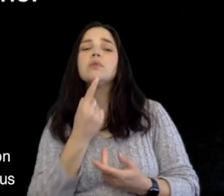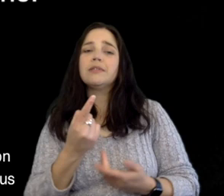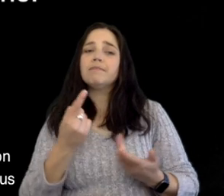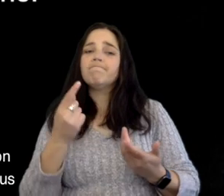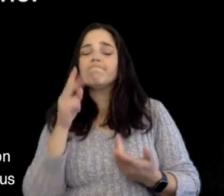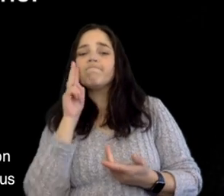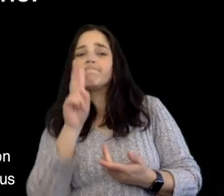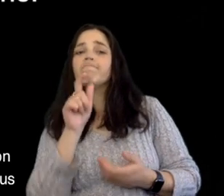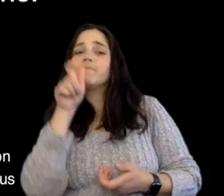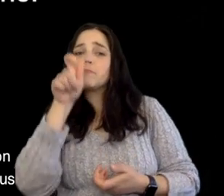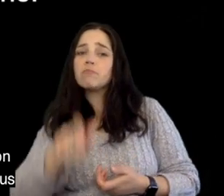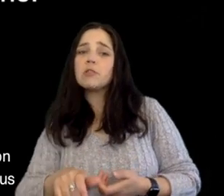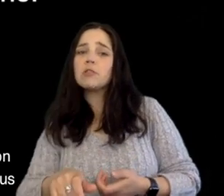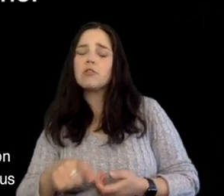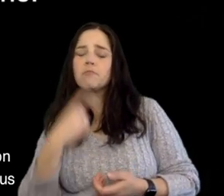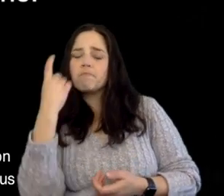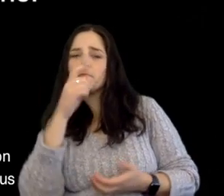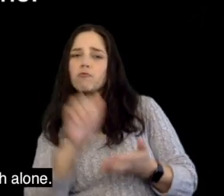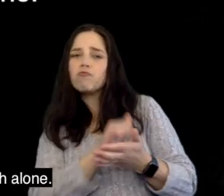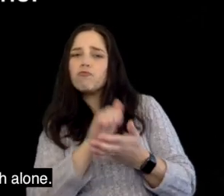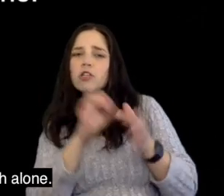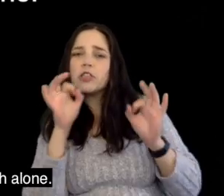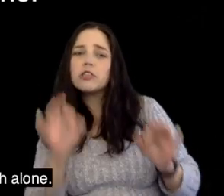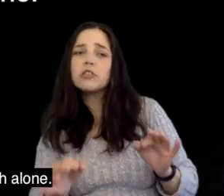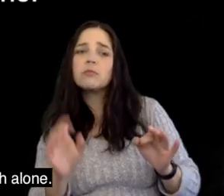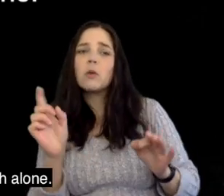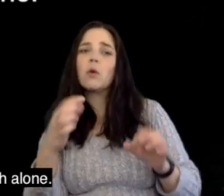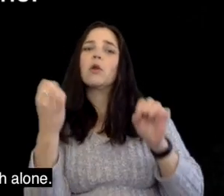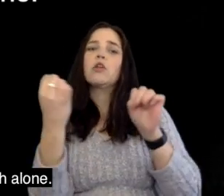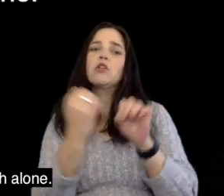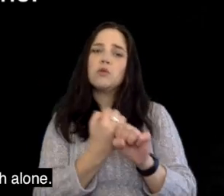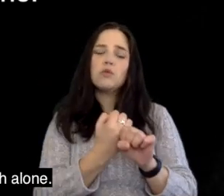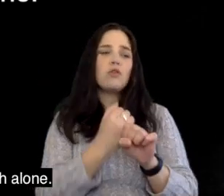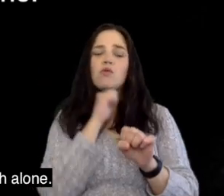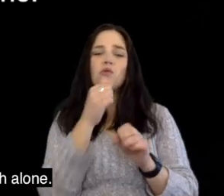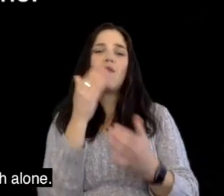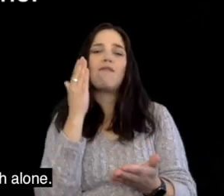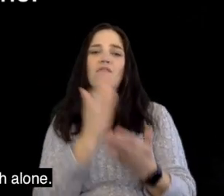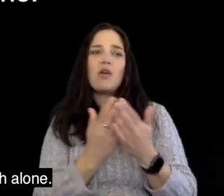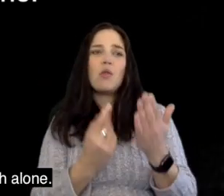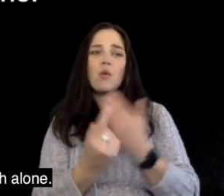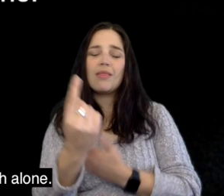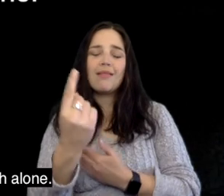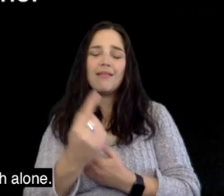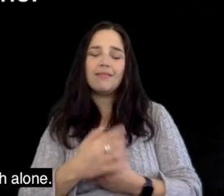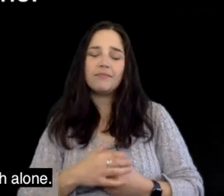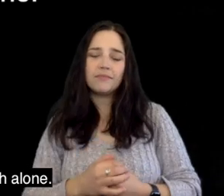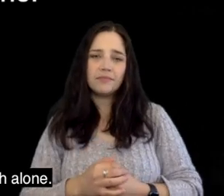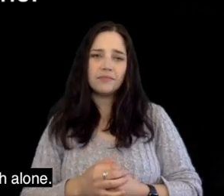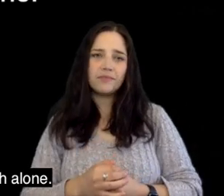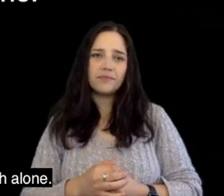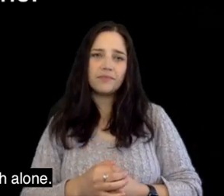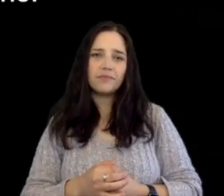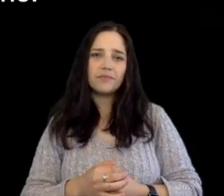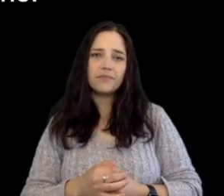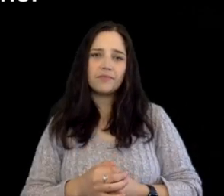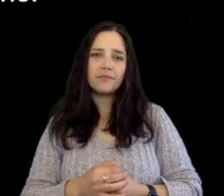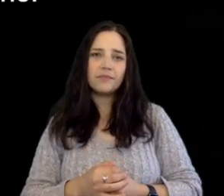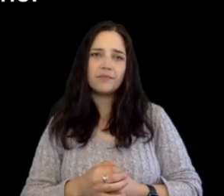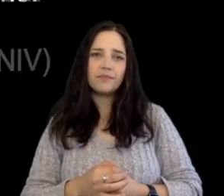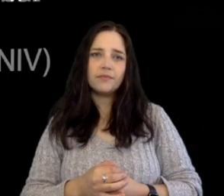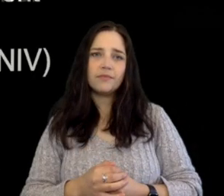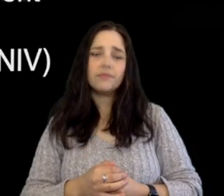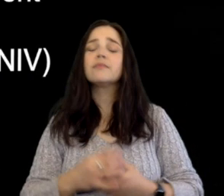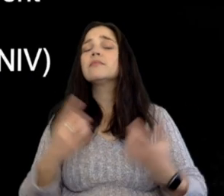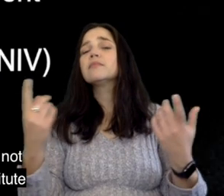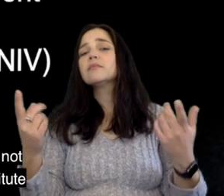You see that a person is considered righteous by what they do, not by faith alone.